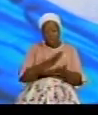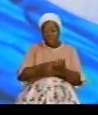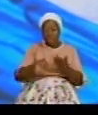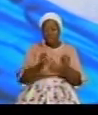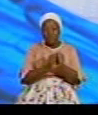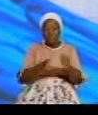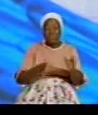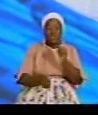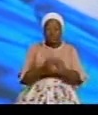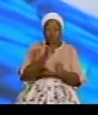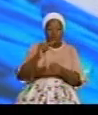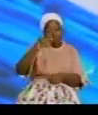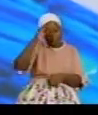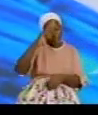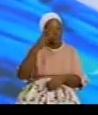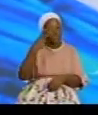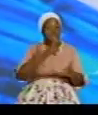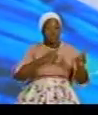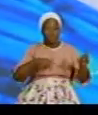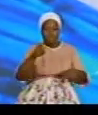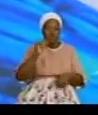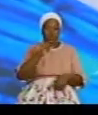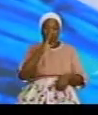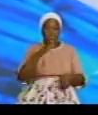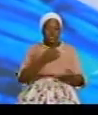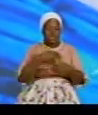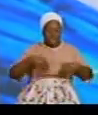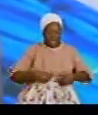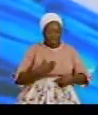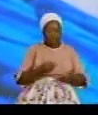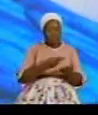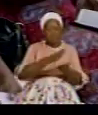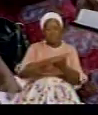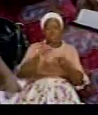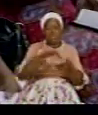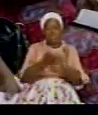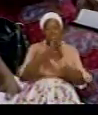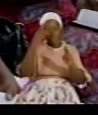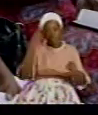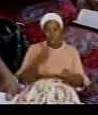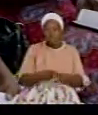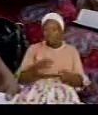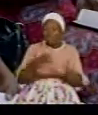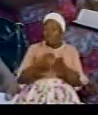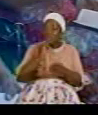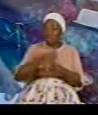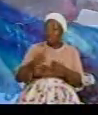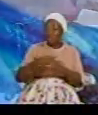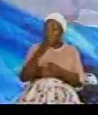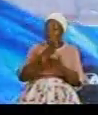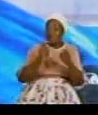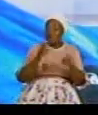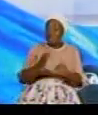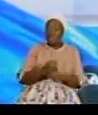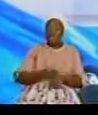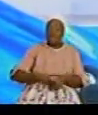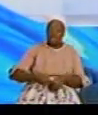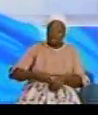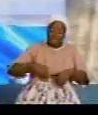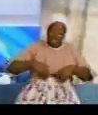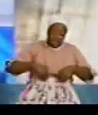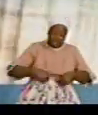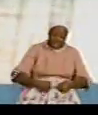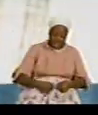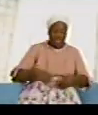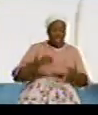shall see the Lord, you'll not be tired of holiness in Jesus' name. It's when somebody gets tired, it